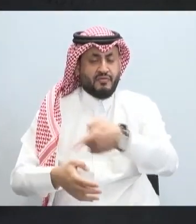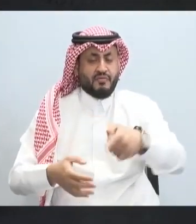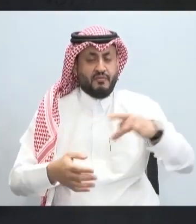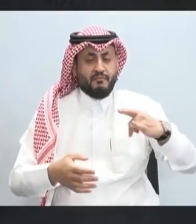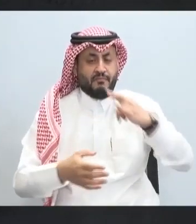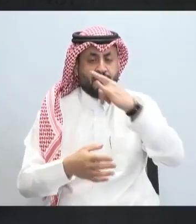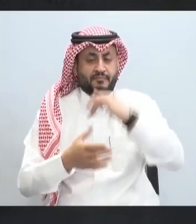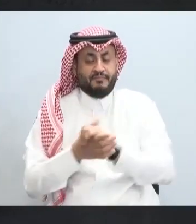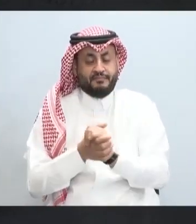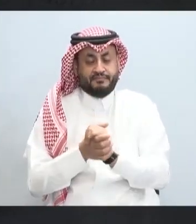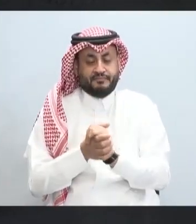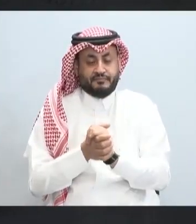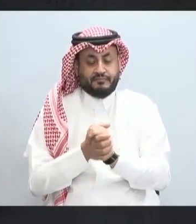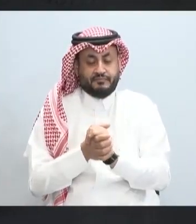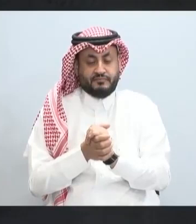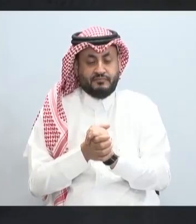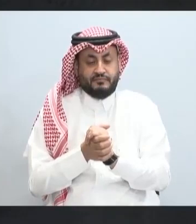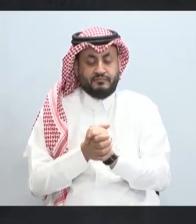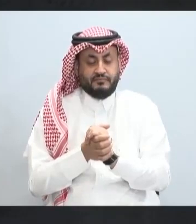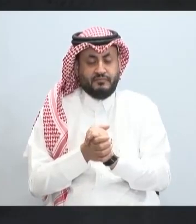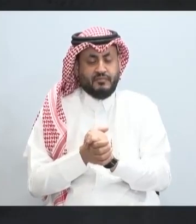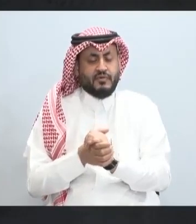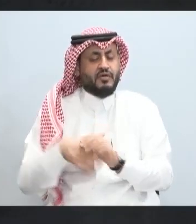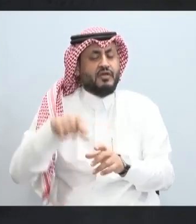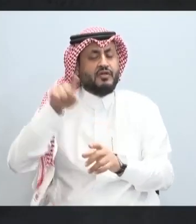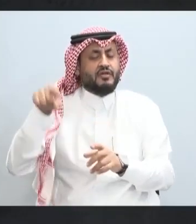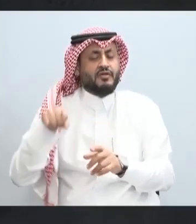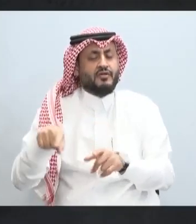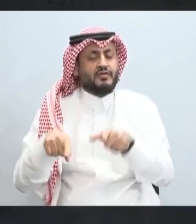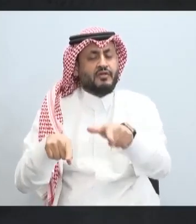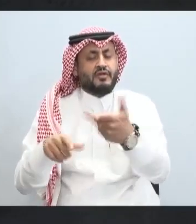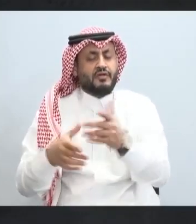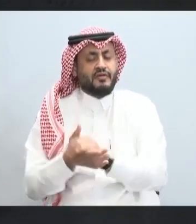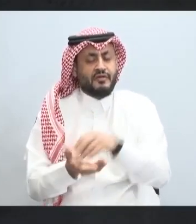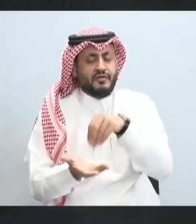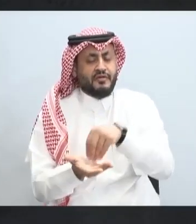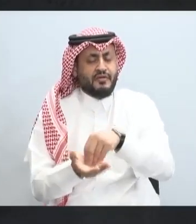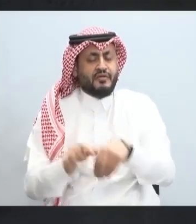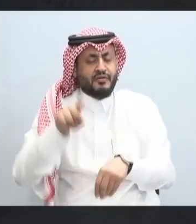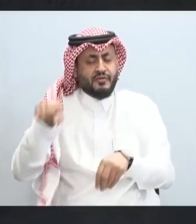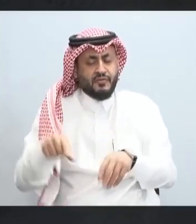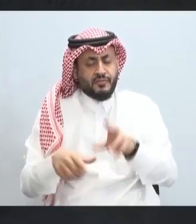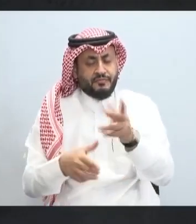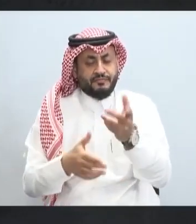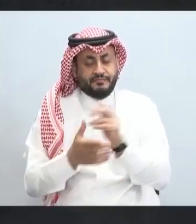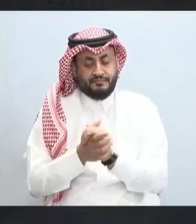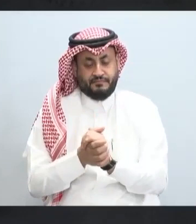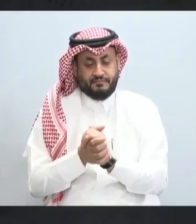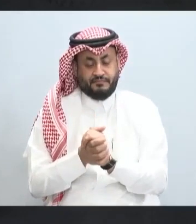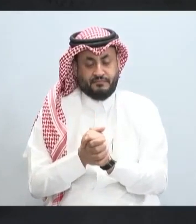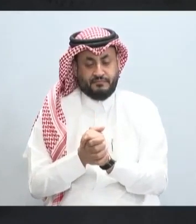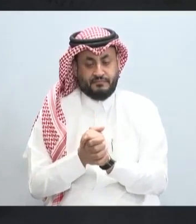plane. So what is the question that we can ask when we are in a waiting